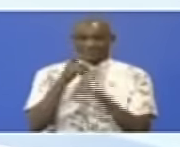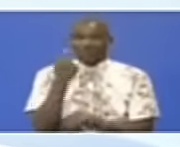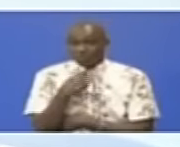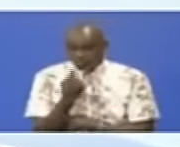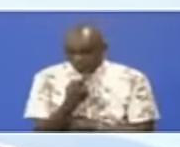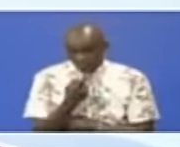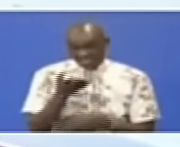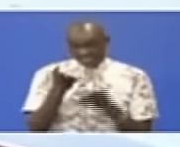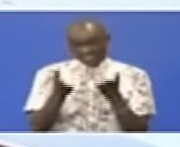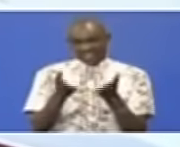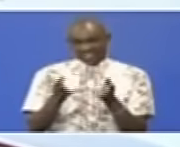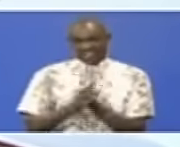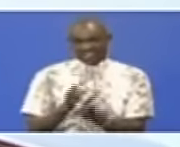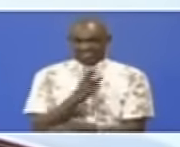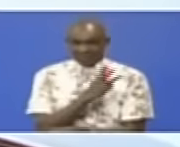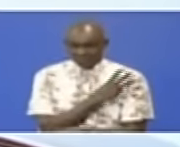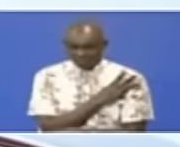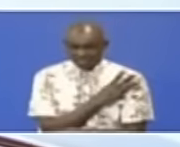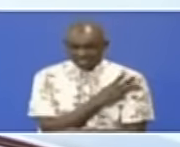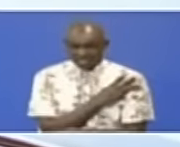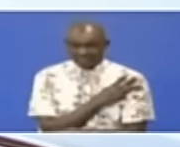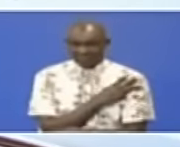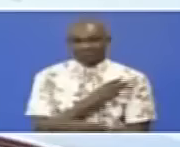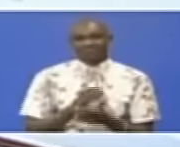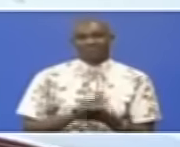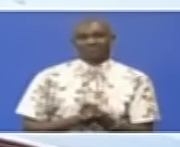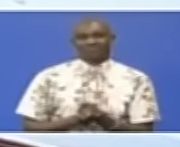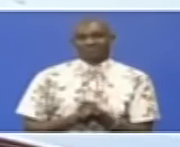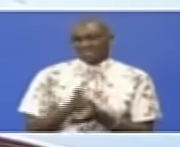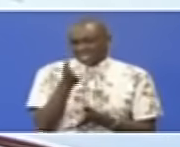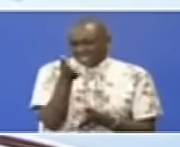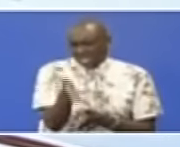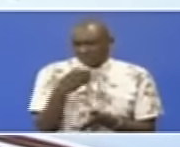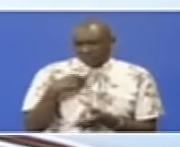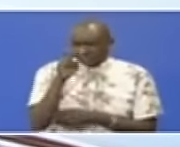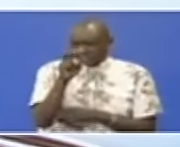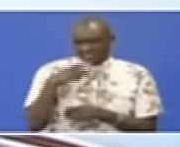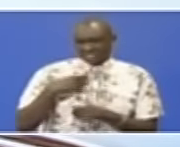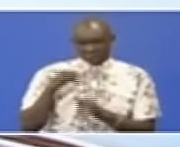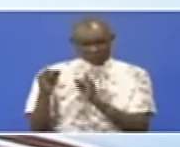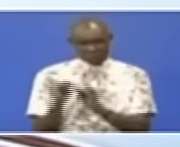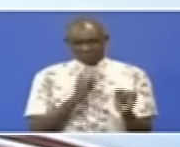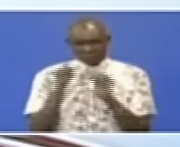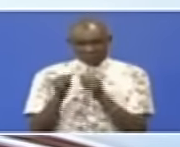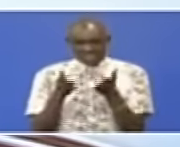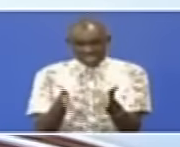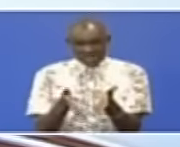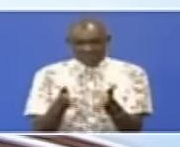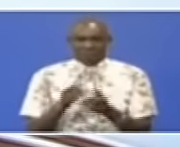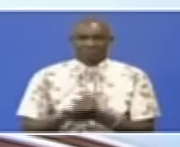interpreter. At the bottom end of your screen is William Silla. Let us take a look at the highlights this